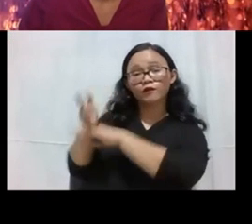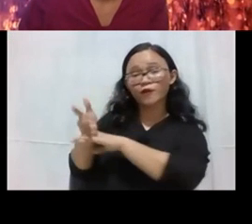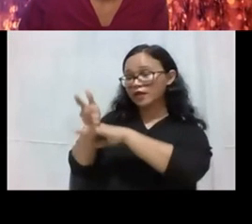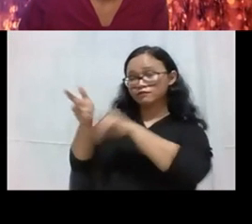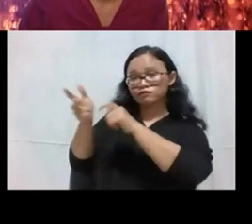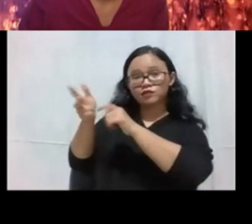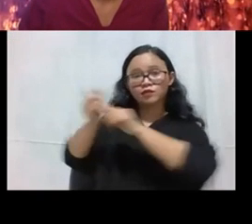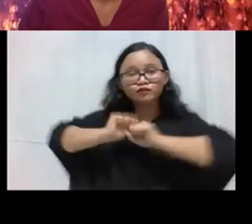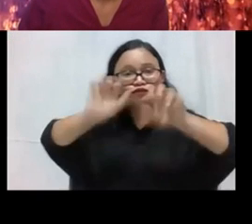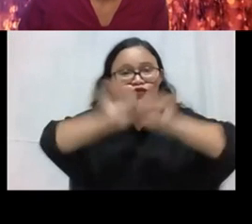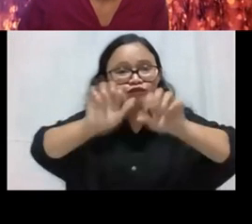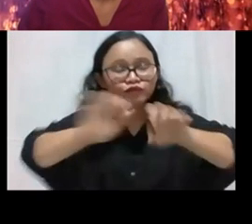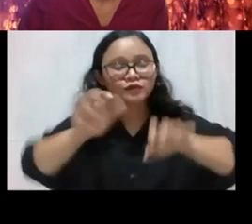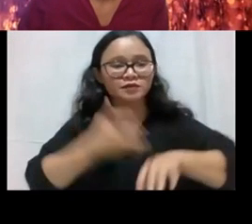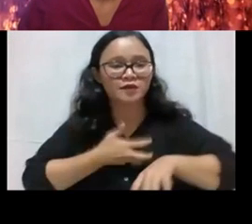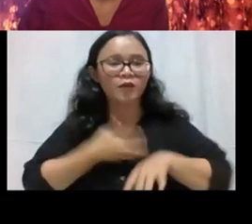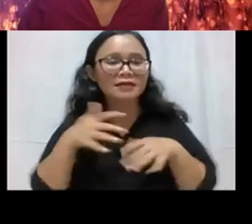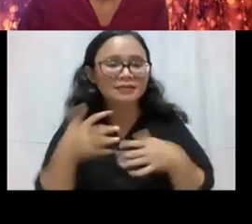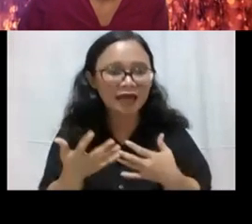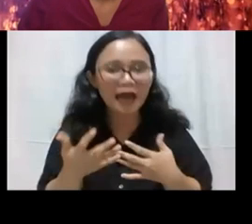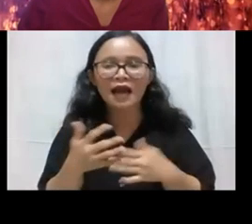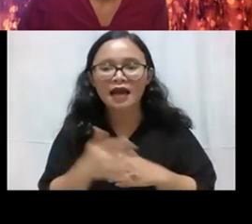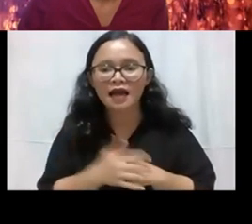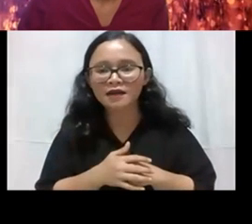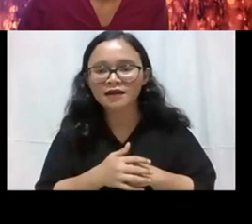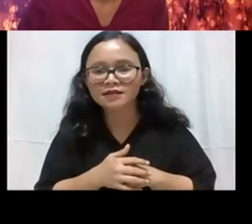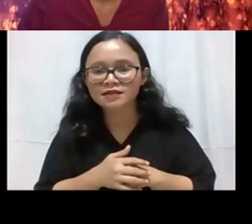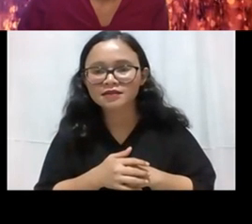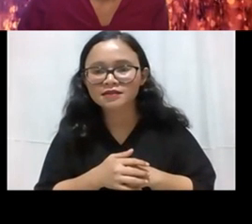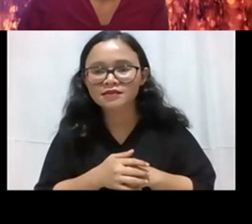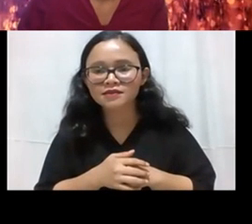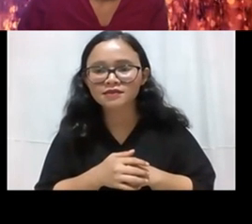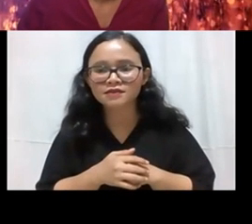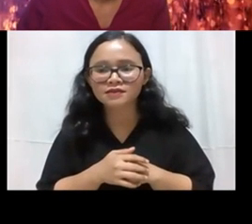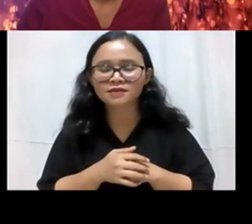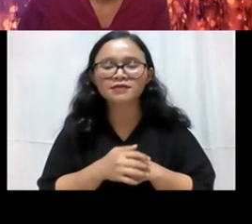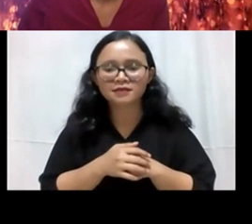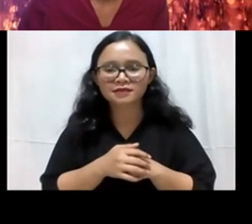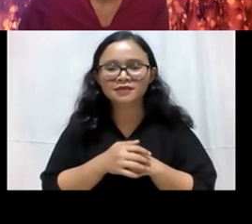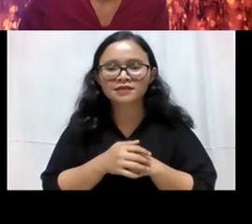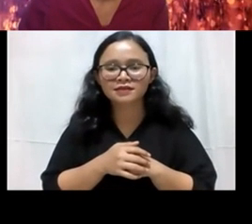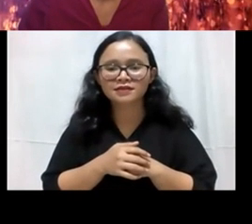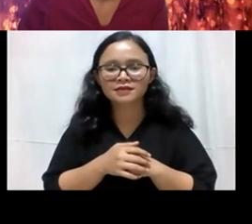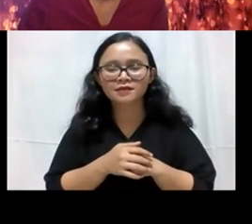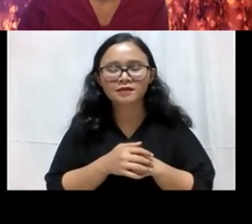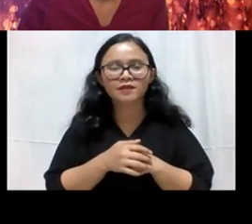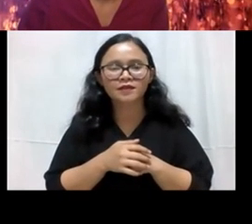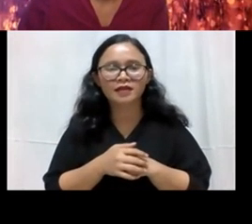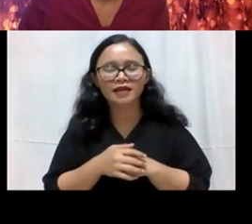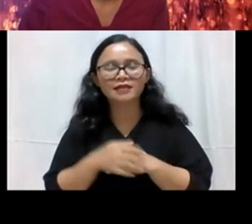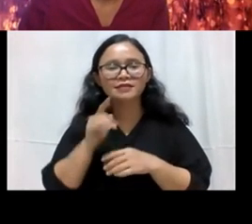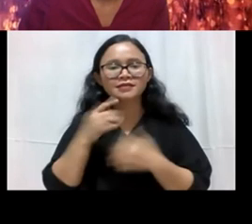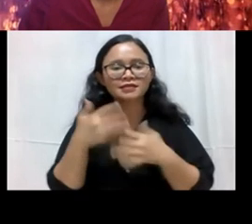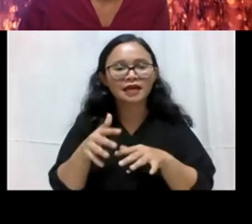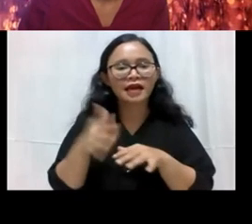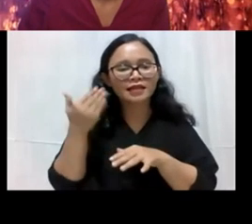protect to protect their well-being, because they are frontliners of in this pandemic, and they're the